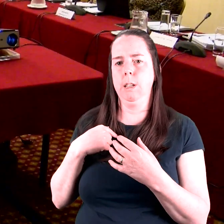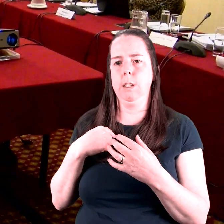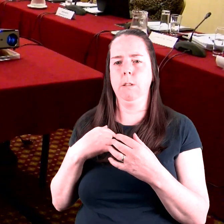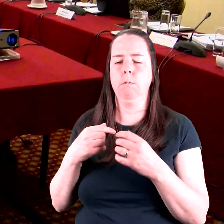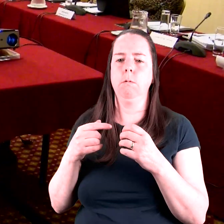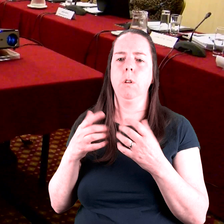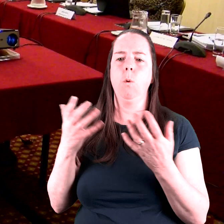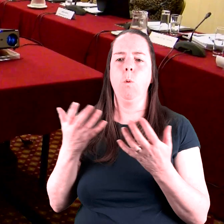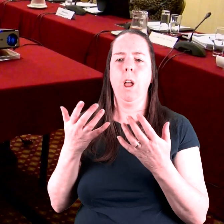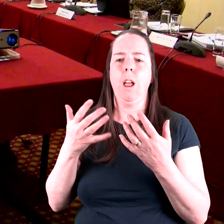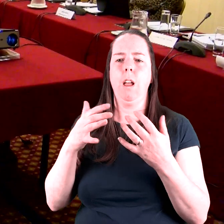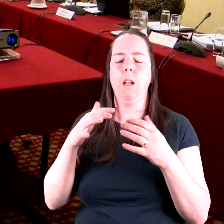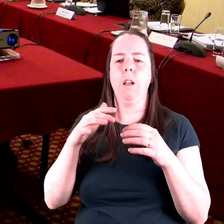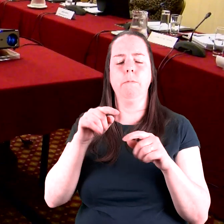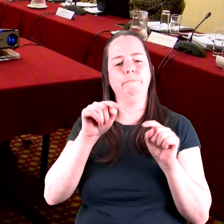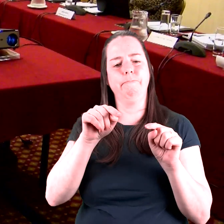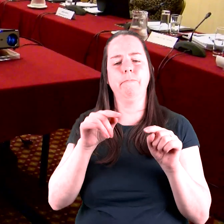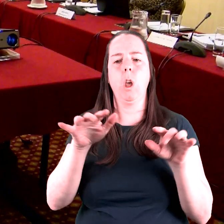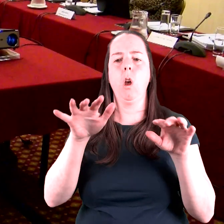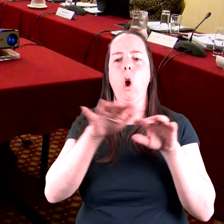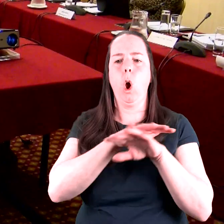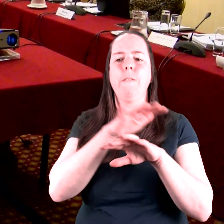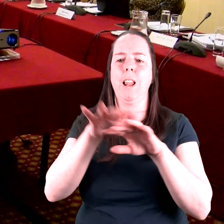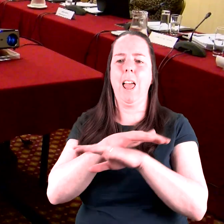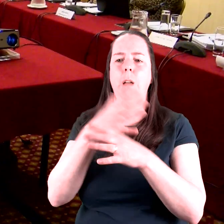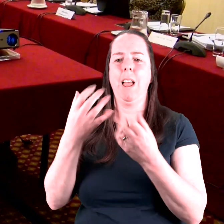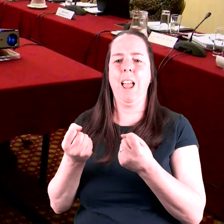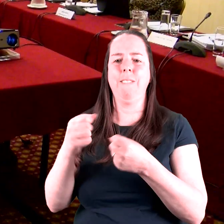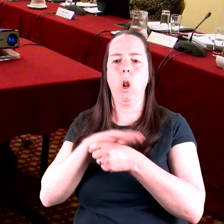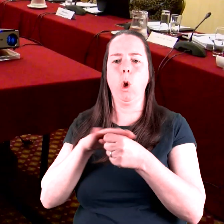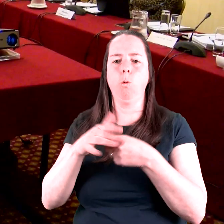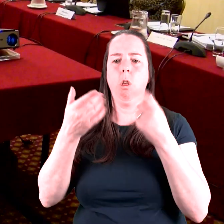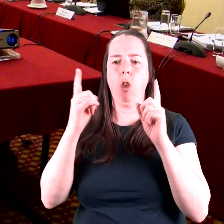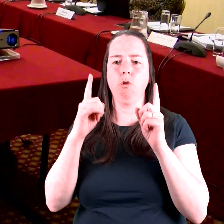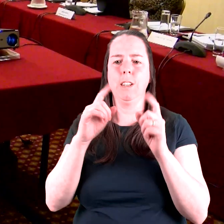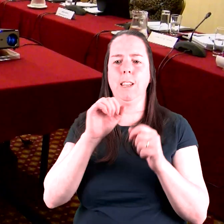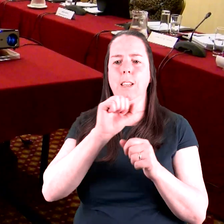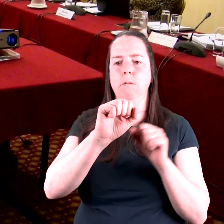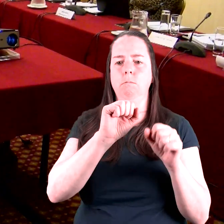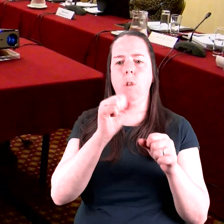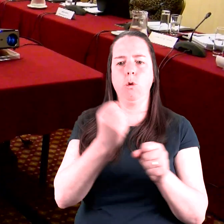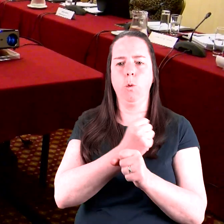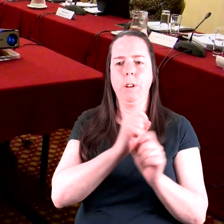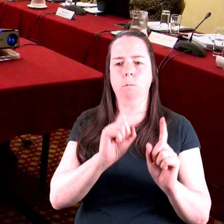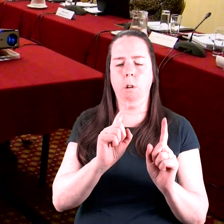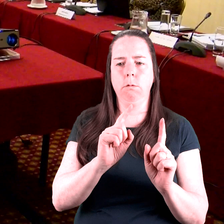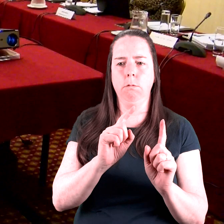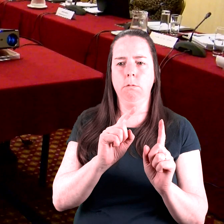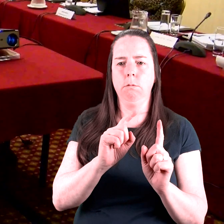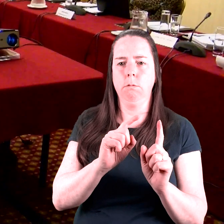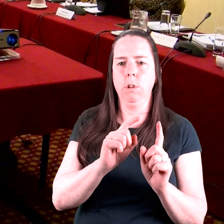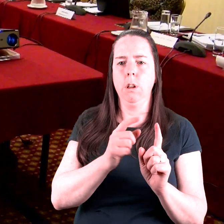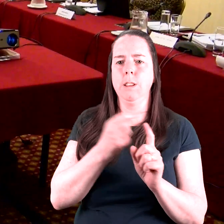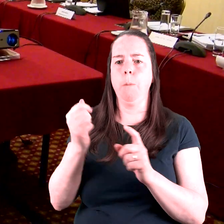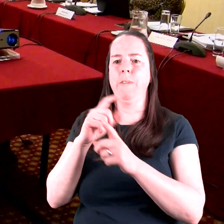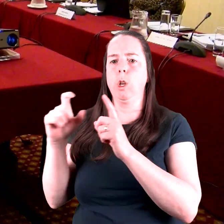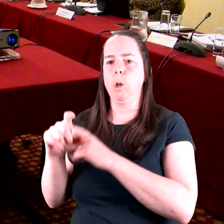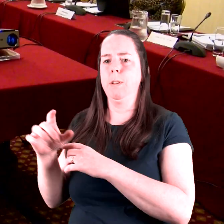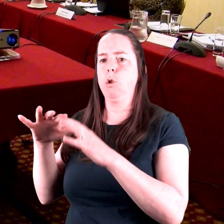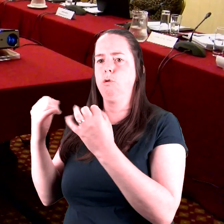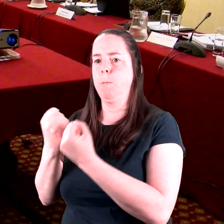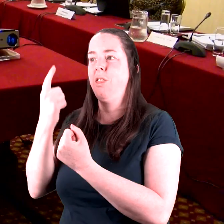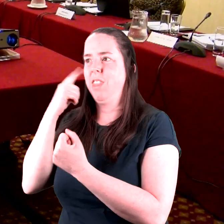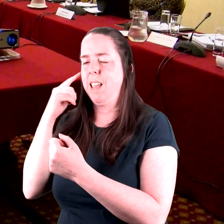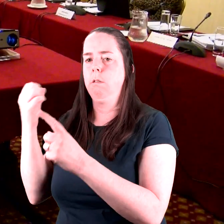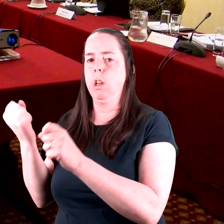back to me was about where it overlaps with what local authorities are doing, and some of the